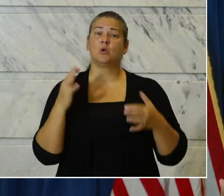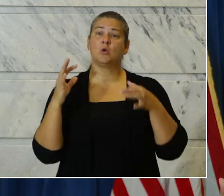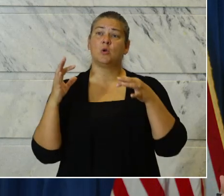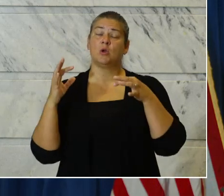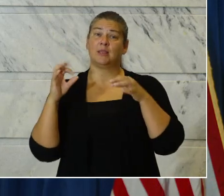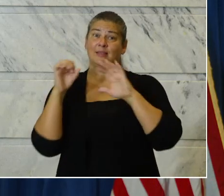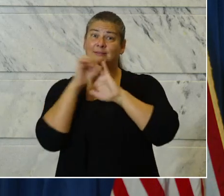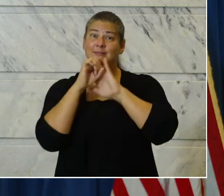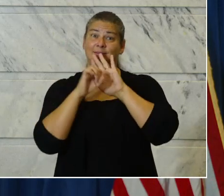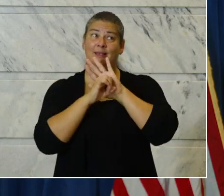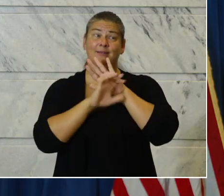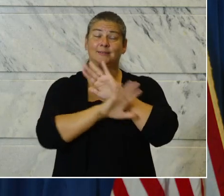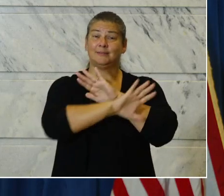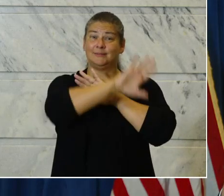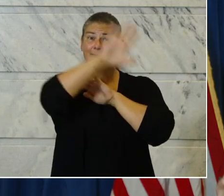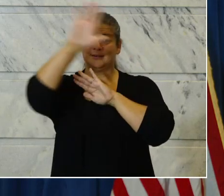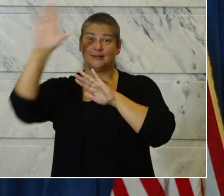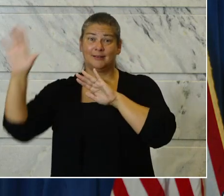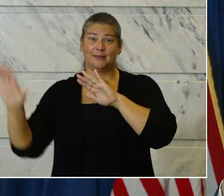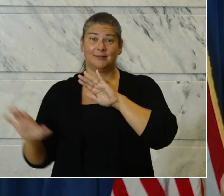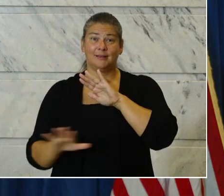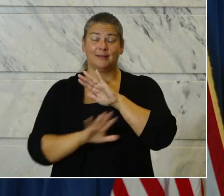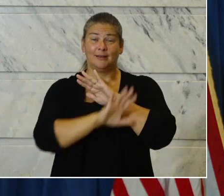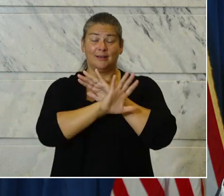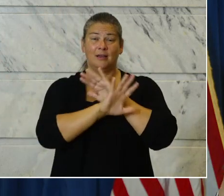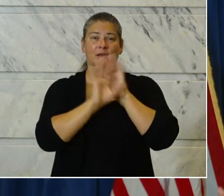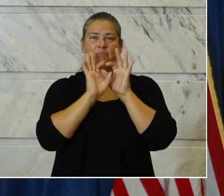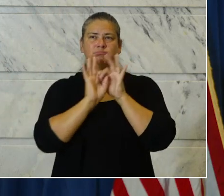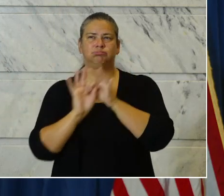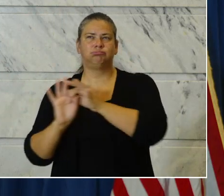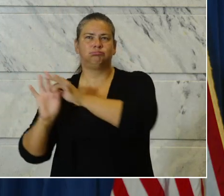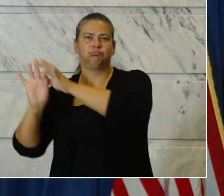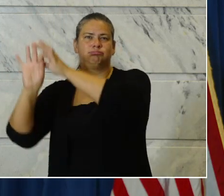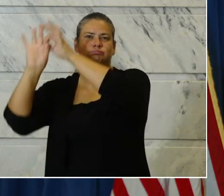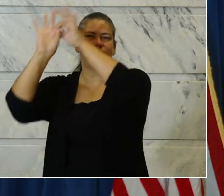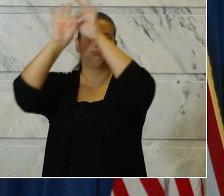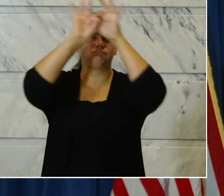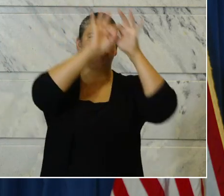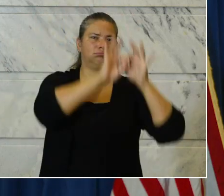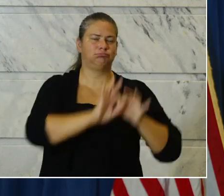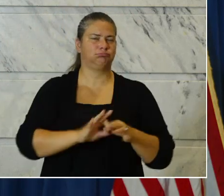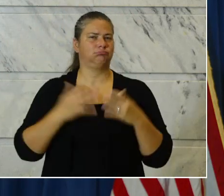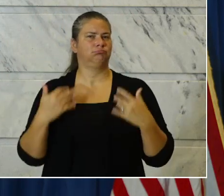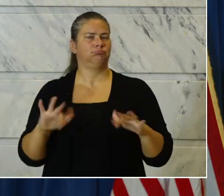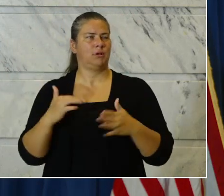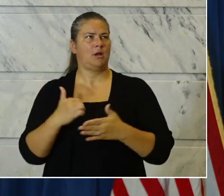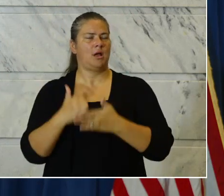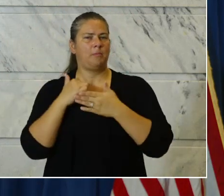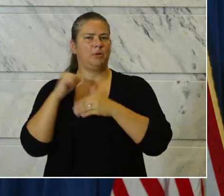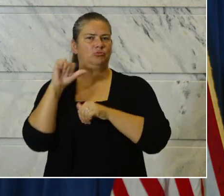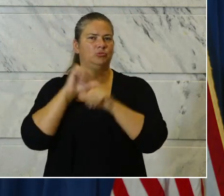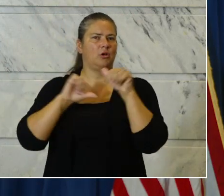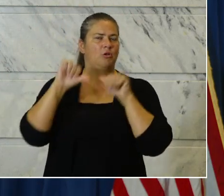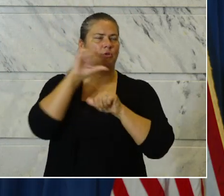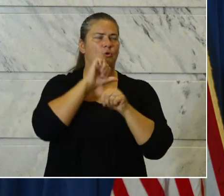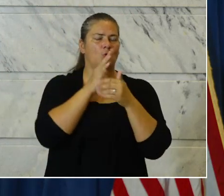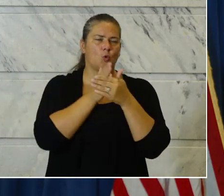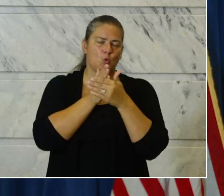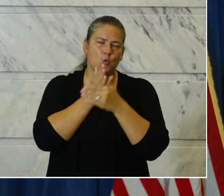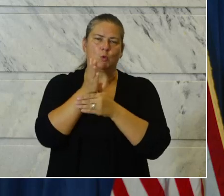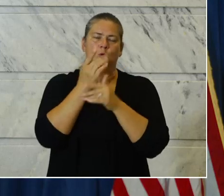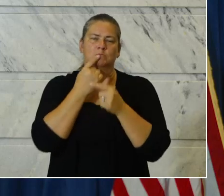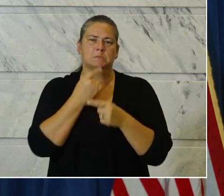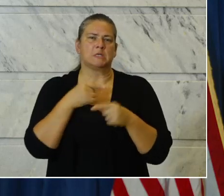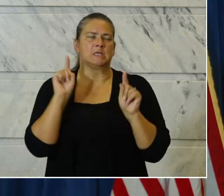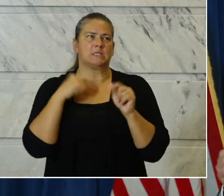different states, sharing information, sharing best practices, working together to try to help us all get through the pandemic as well as we can.